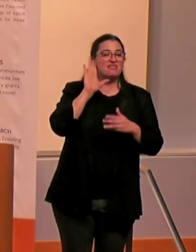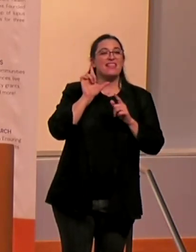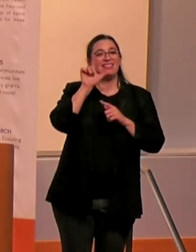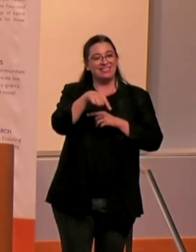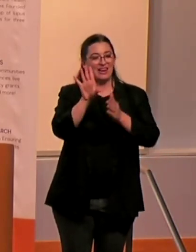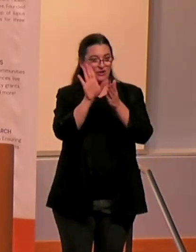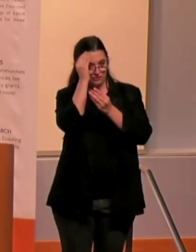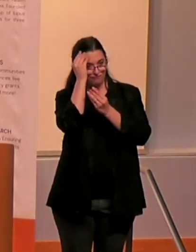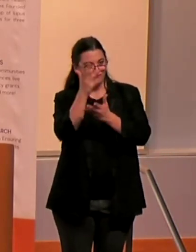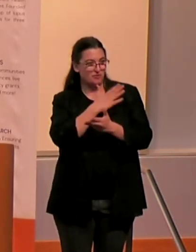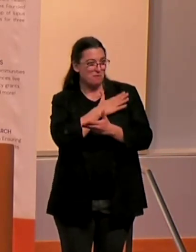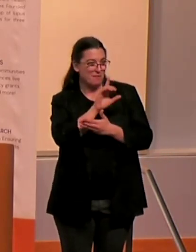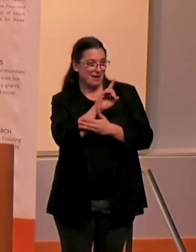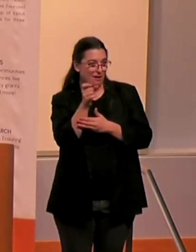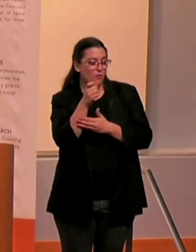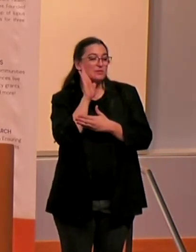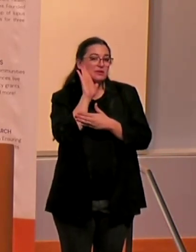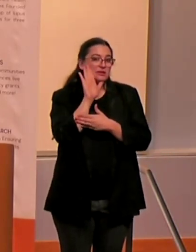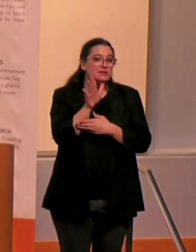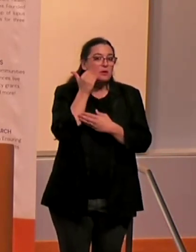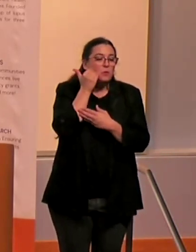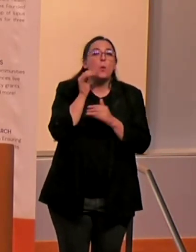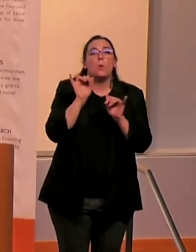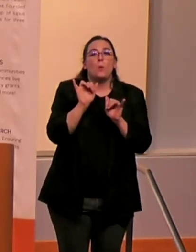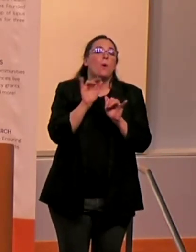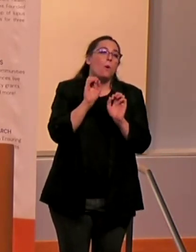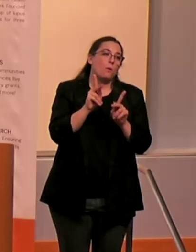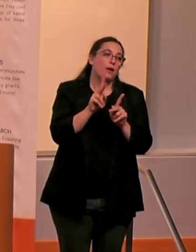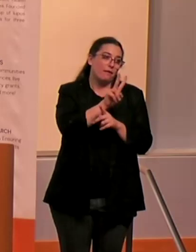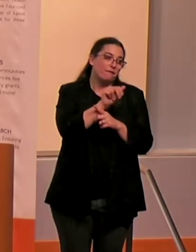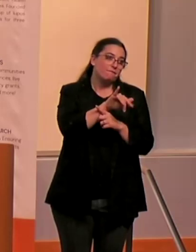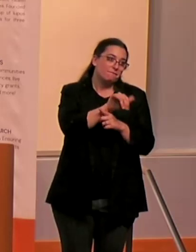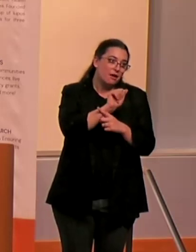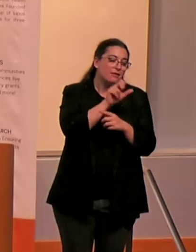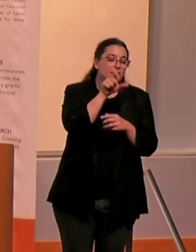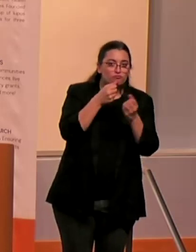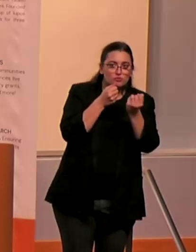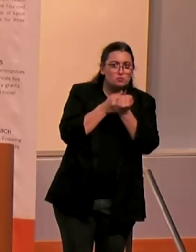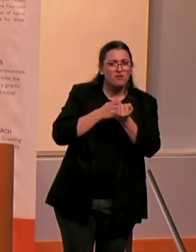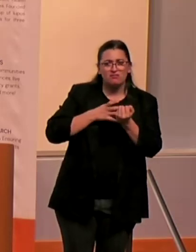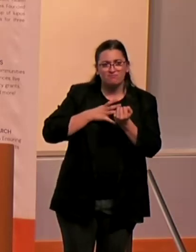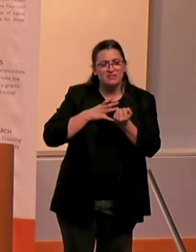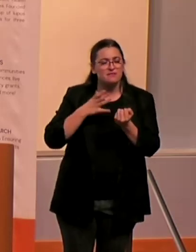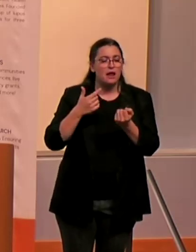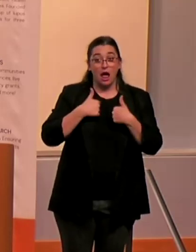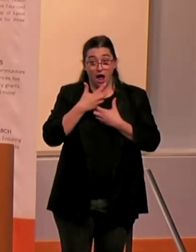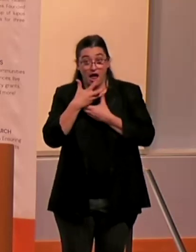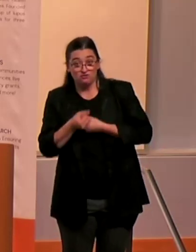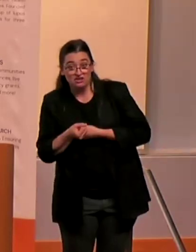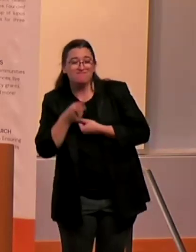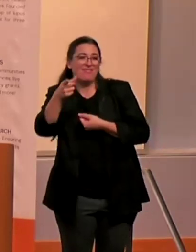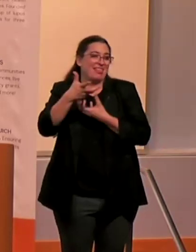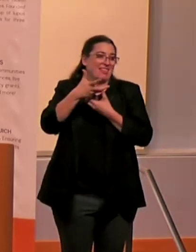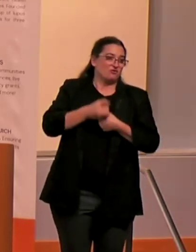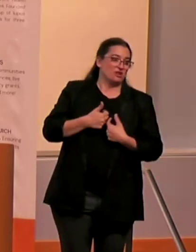feeling well. And it's a trust that goes both ways. Once they've trusted me, I can trust them with that.